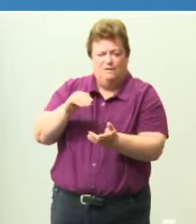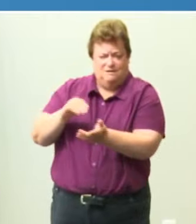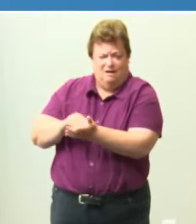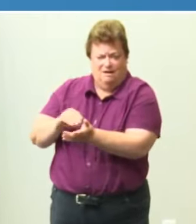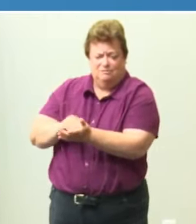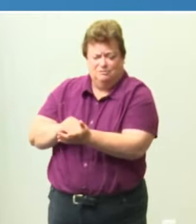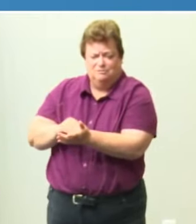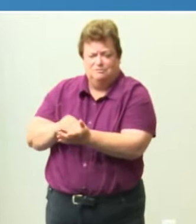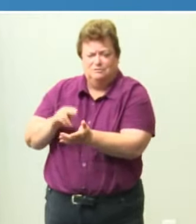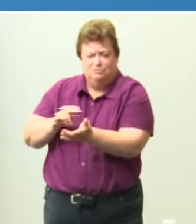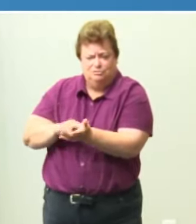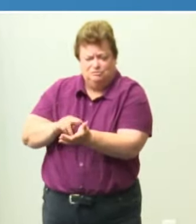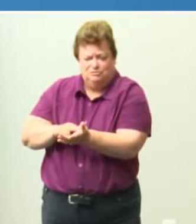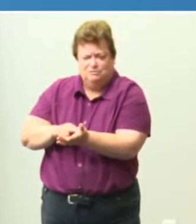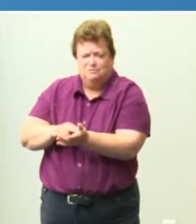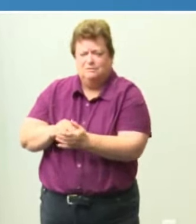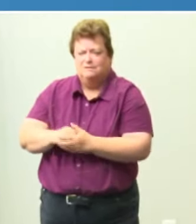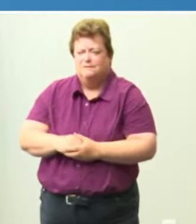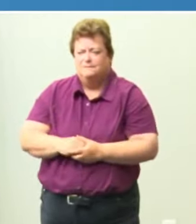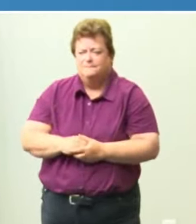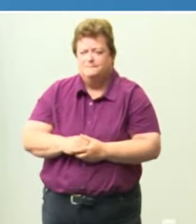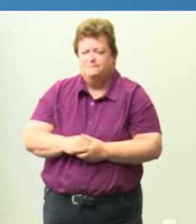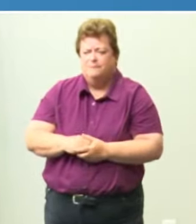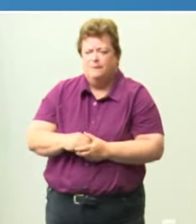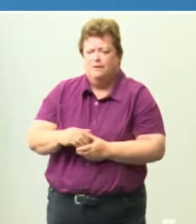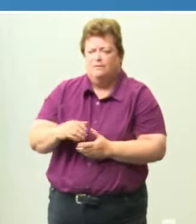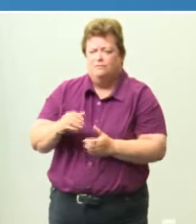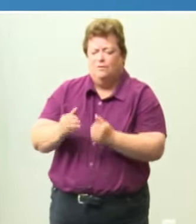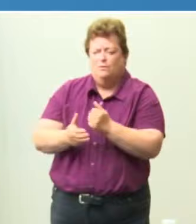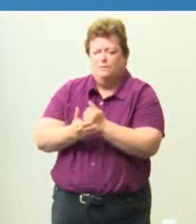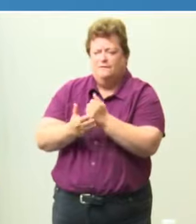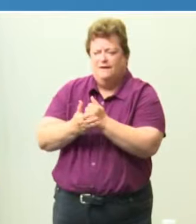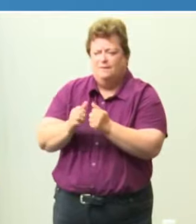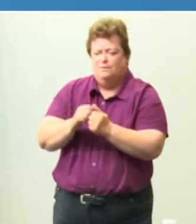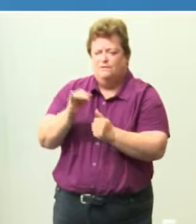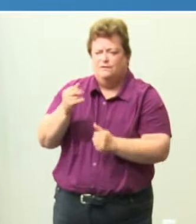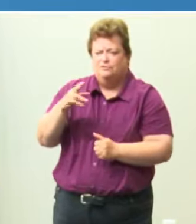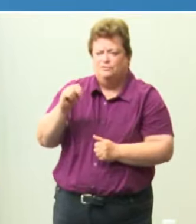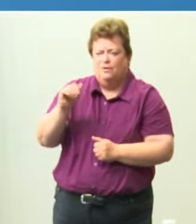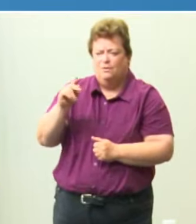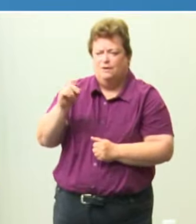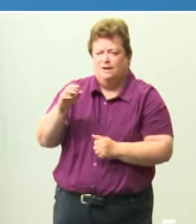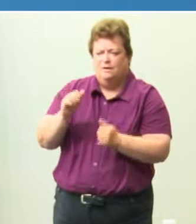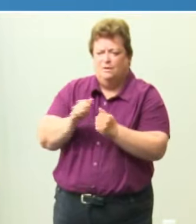who were its most useful. And so with the help of Joan Anderson with